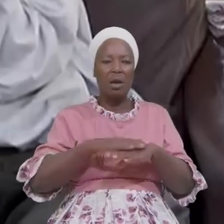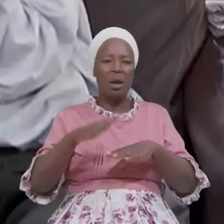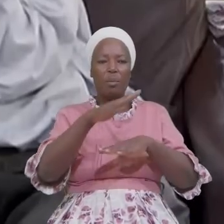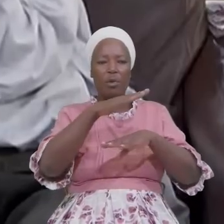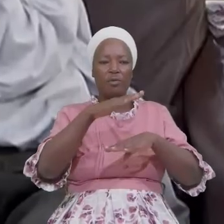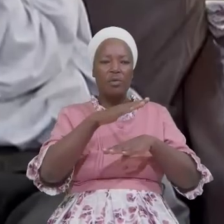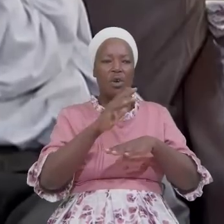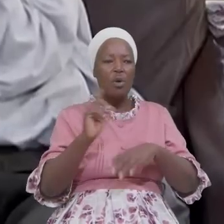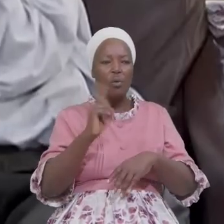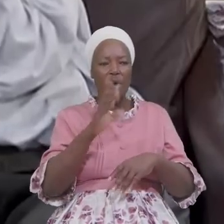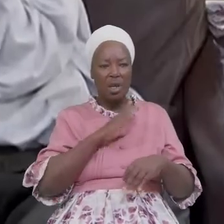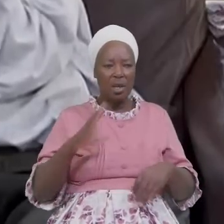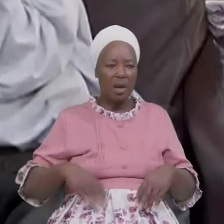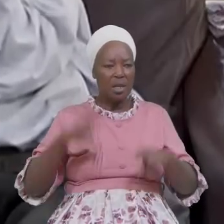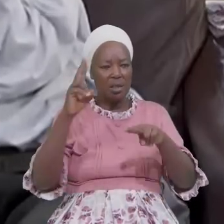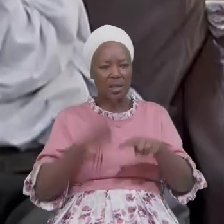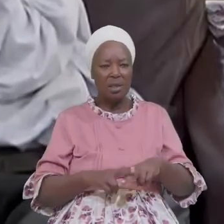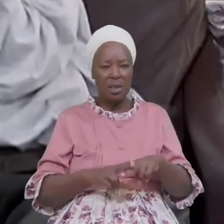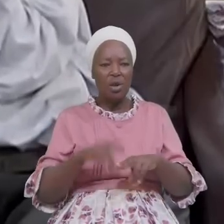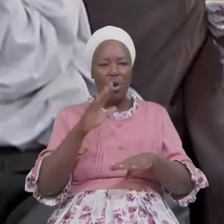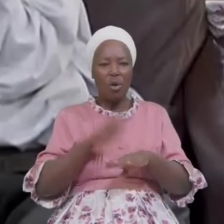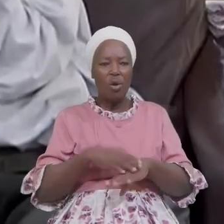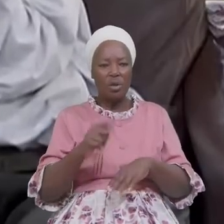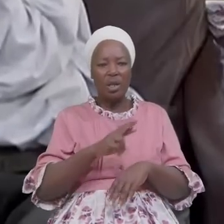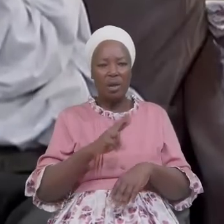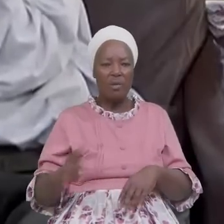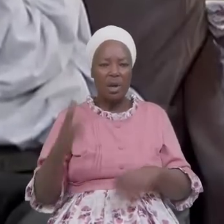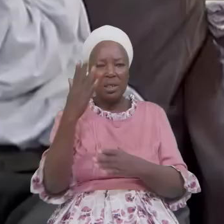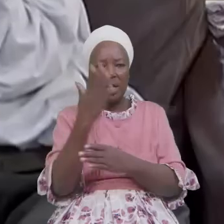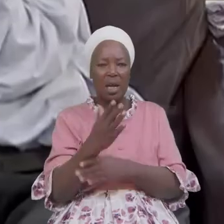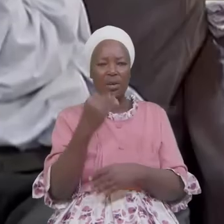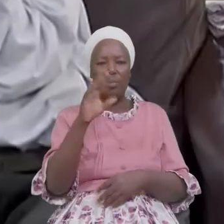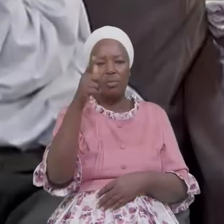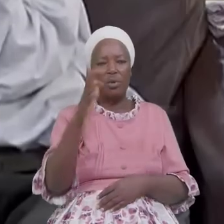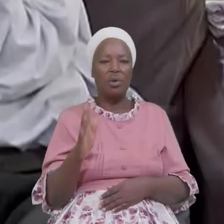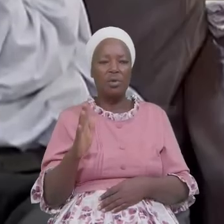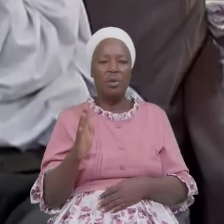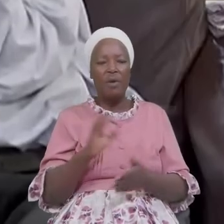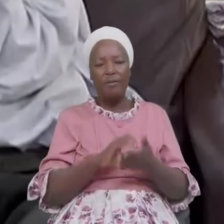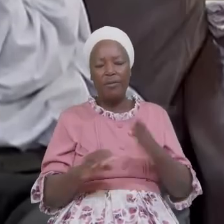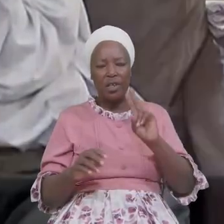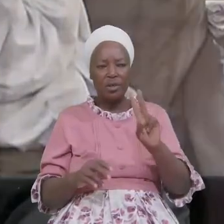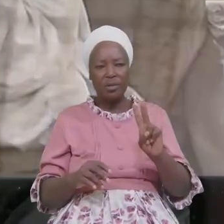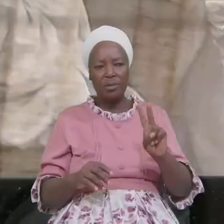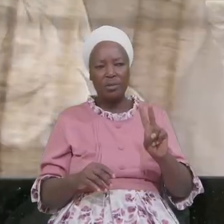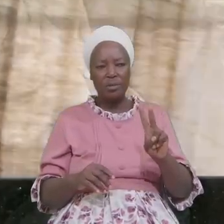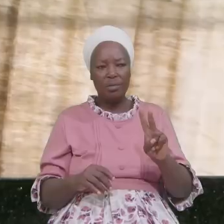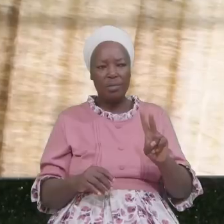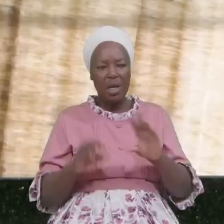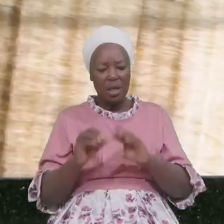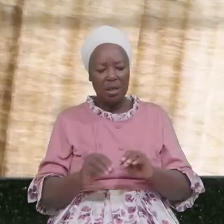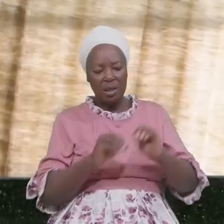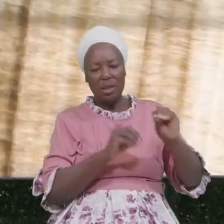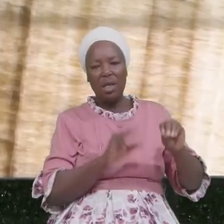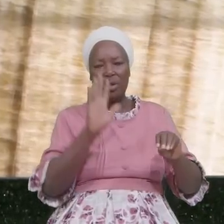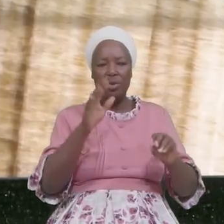where Christ sitteth on the right hand of God. Verse 2, set